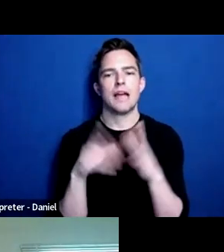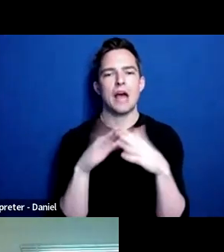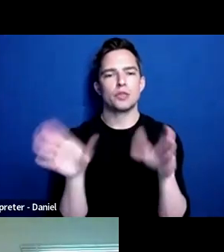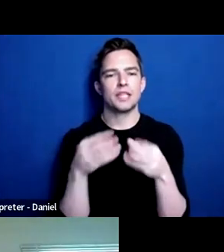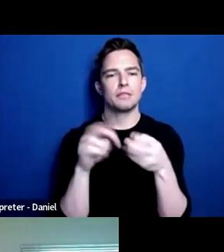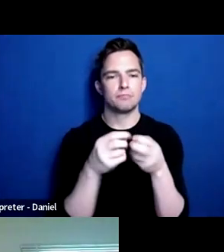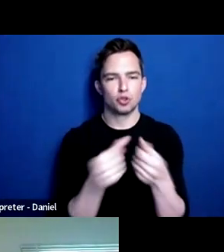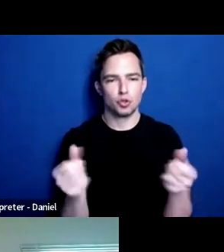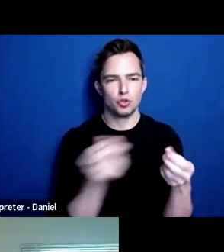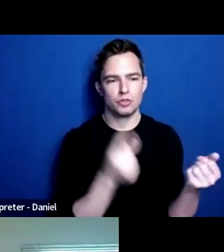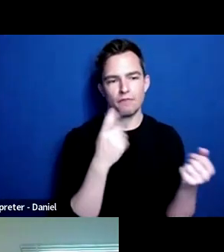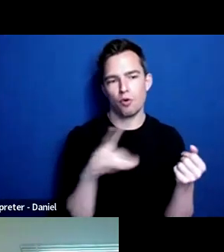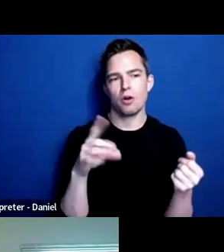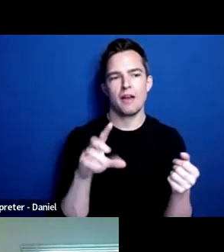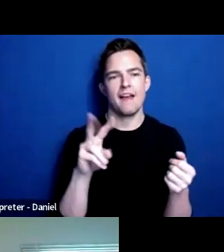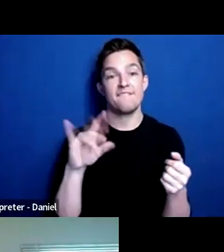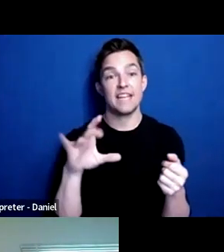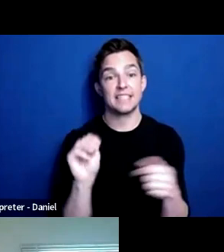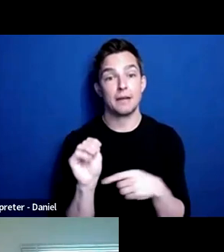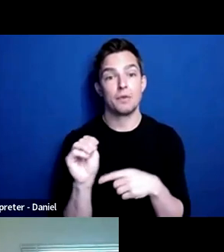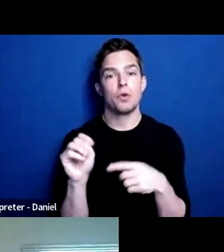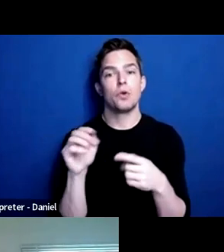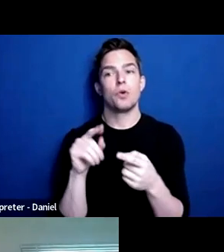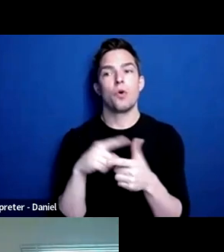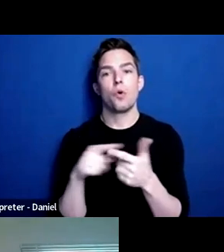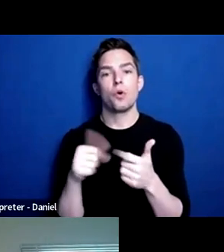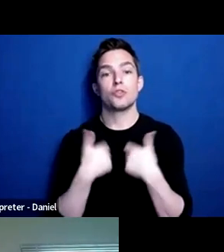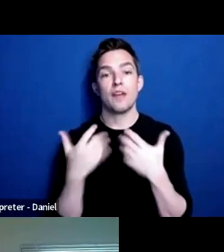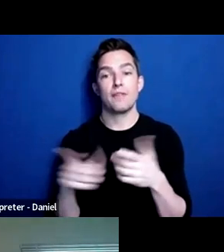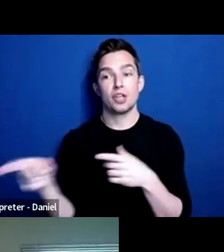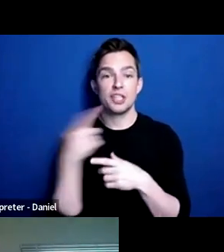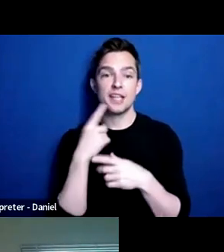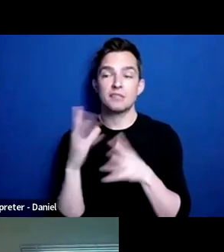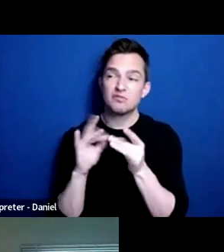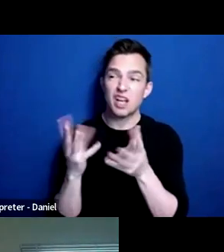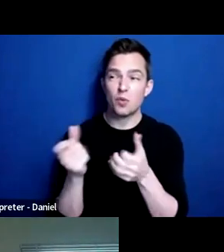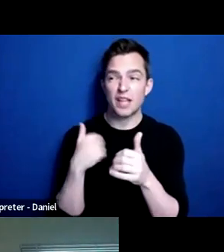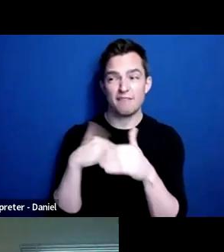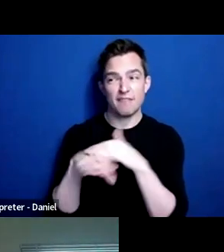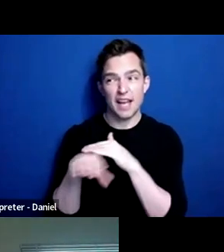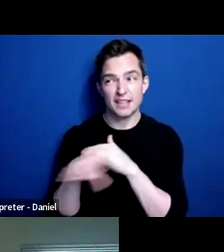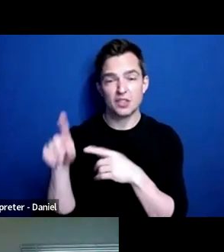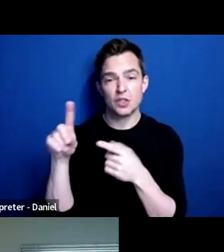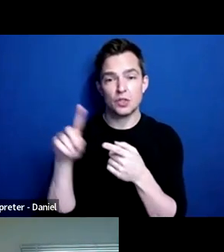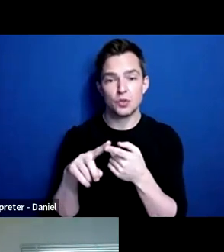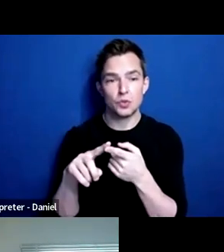solutions for a victim or a survivor, and she mentions she wants to be in an area where she has access to a masjid,